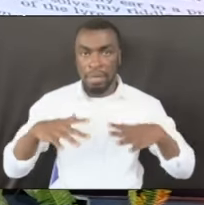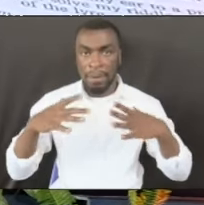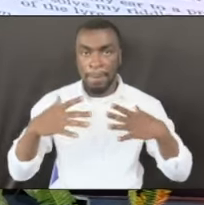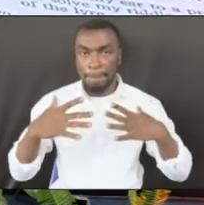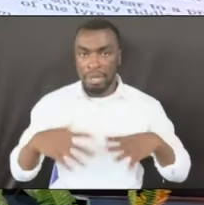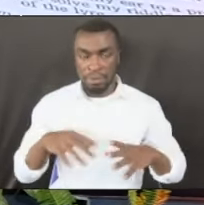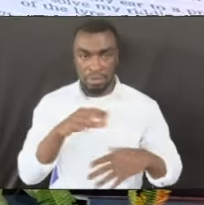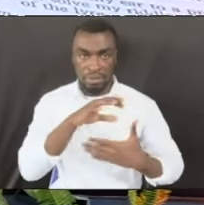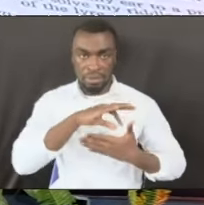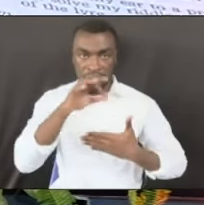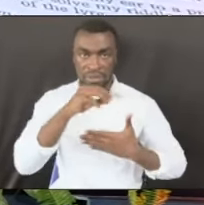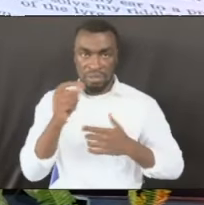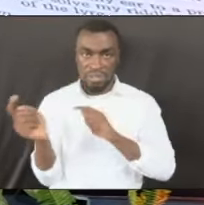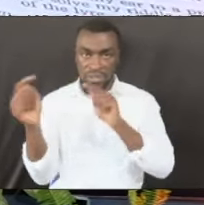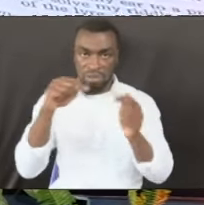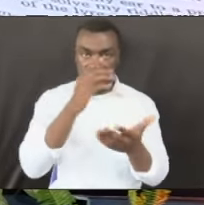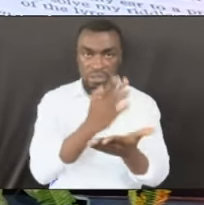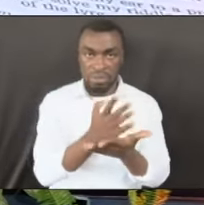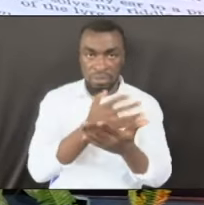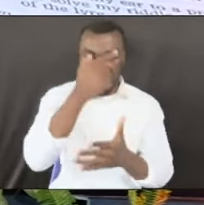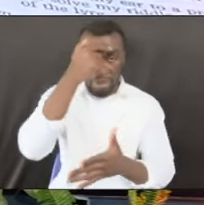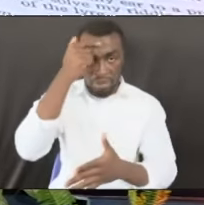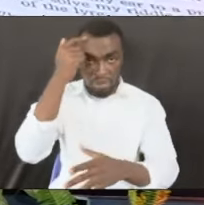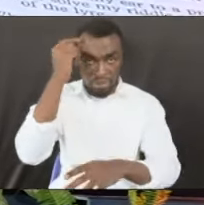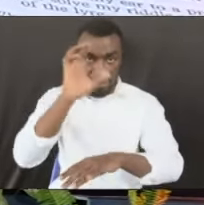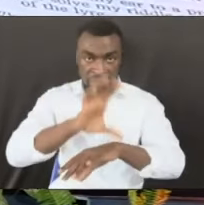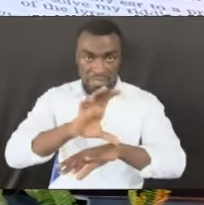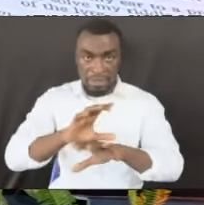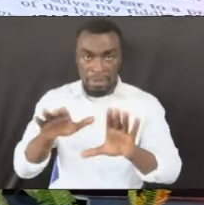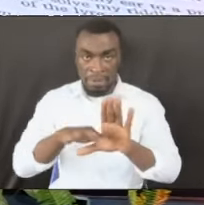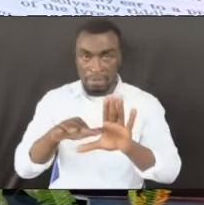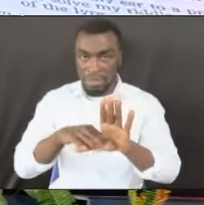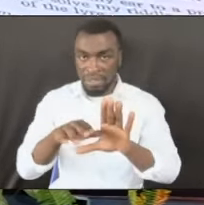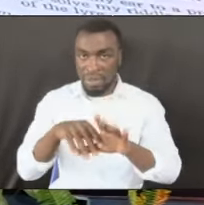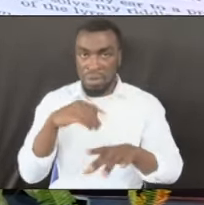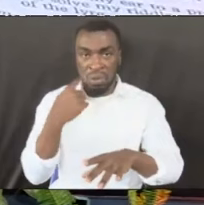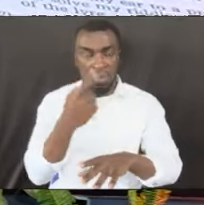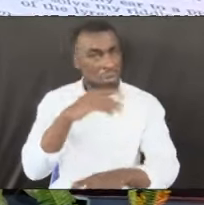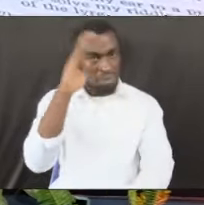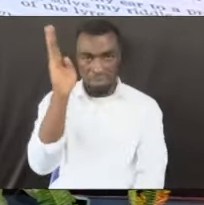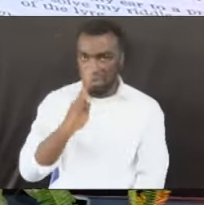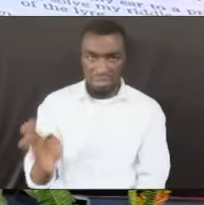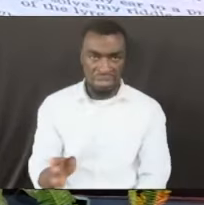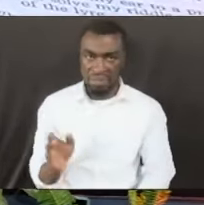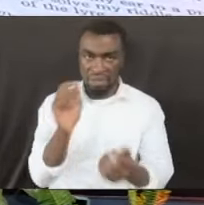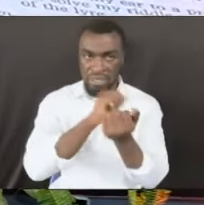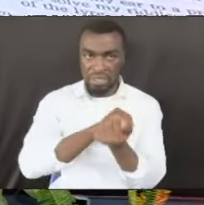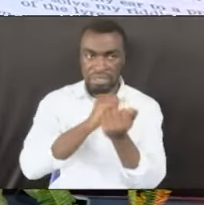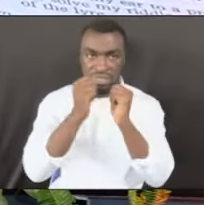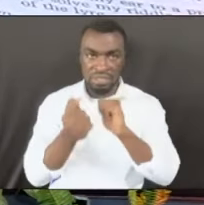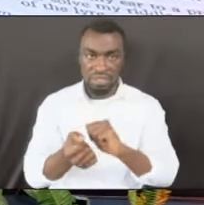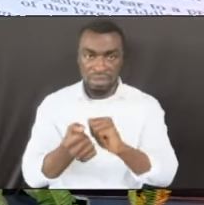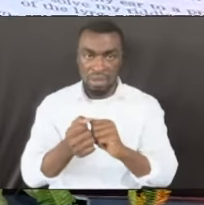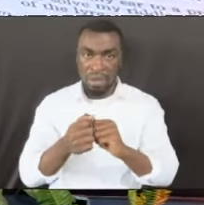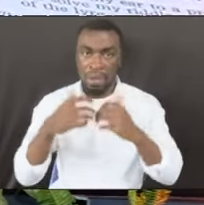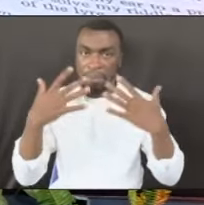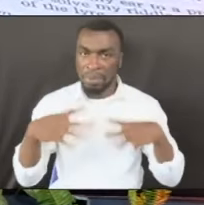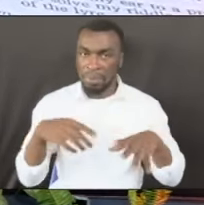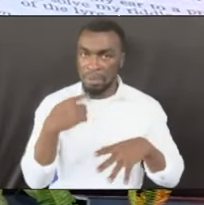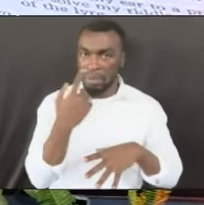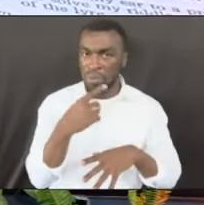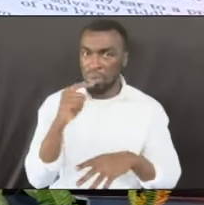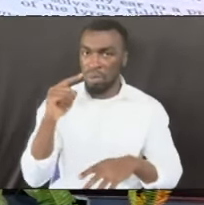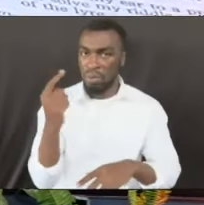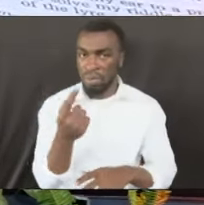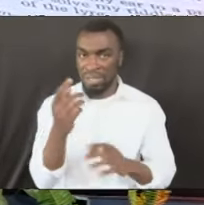of the church members who have never been converted. And those who were once converted, but who